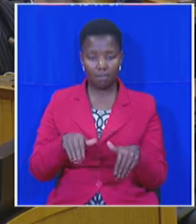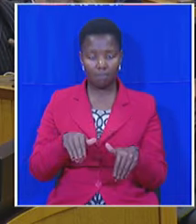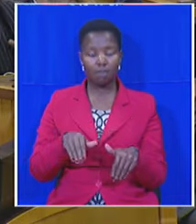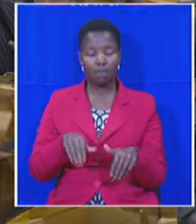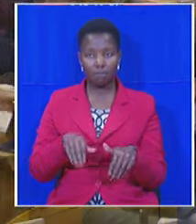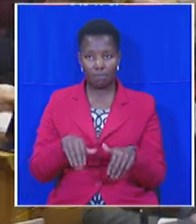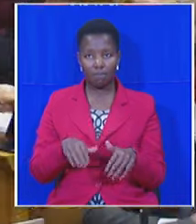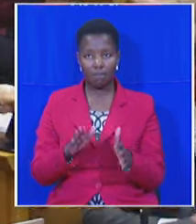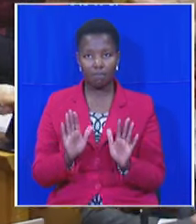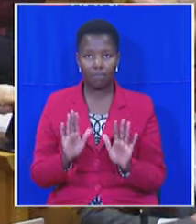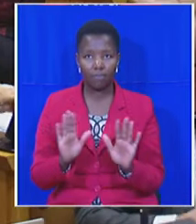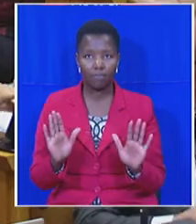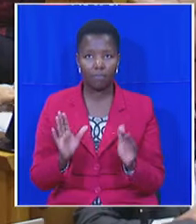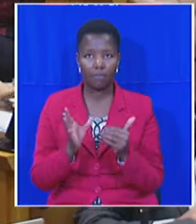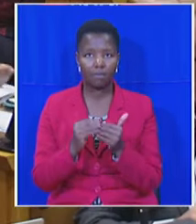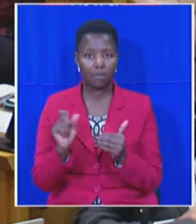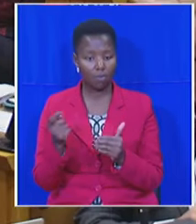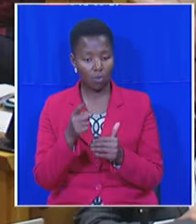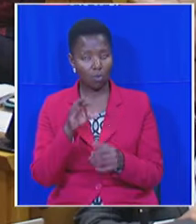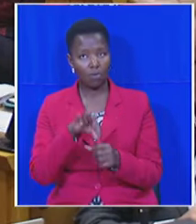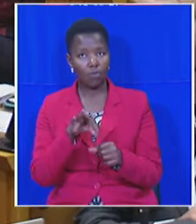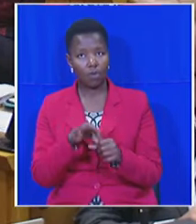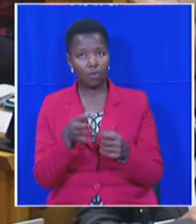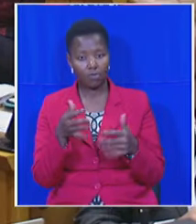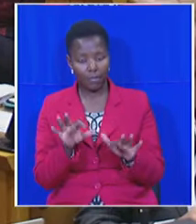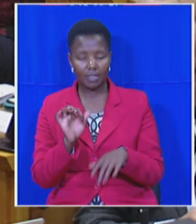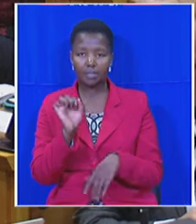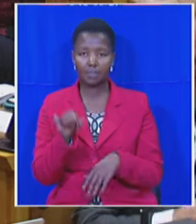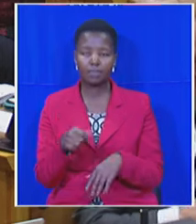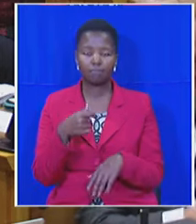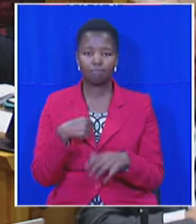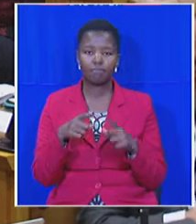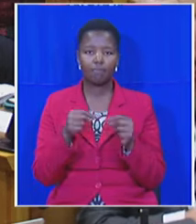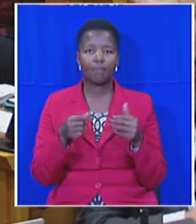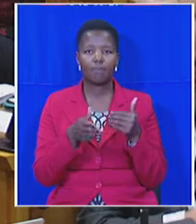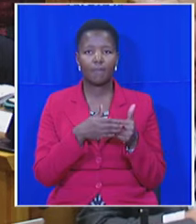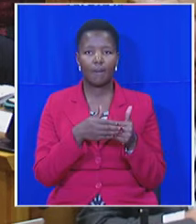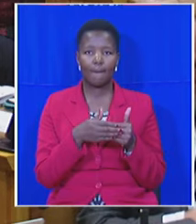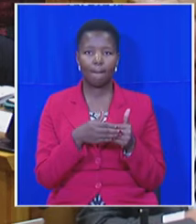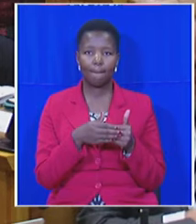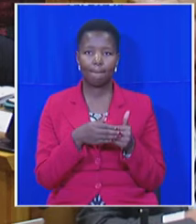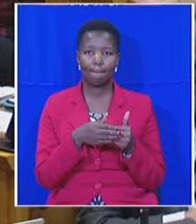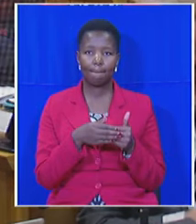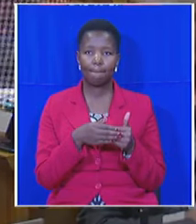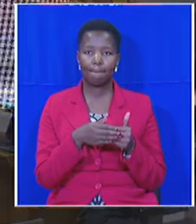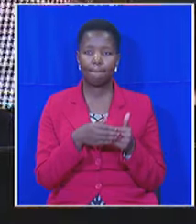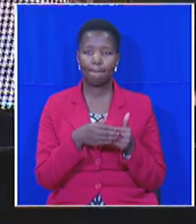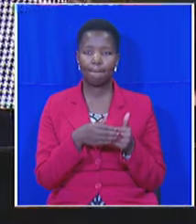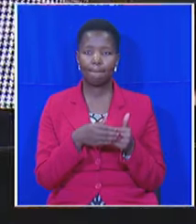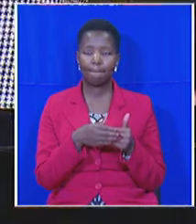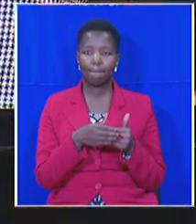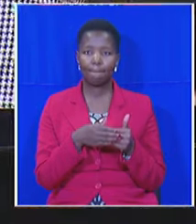button. Have all members voted? Yes. Voting session is now closed.